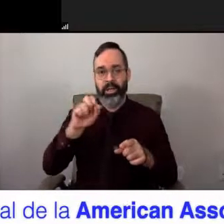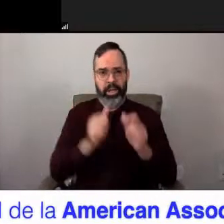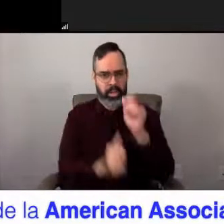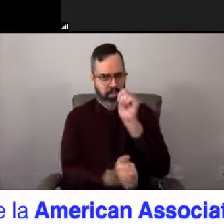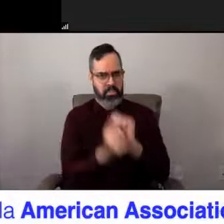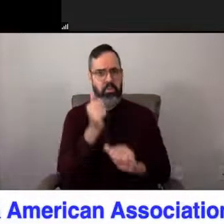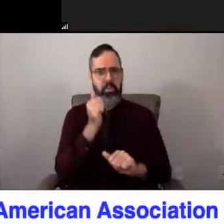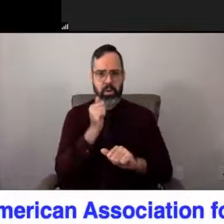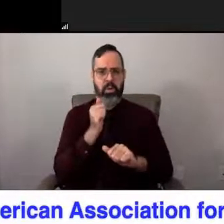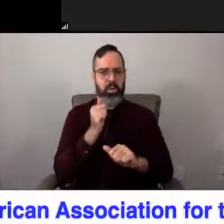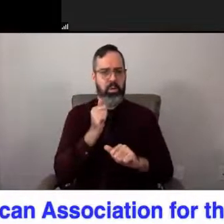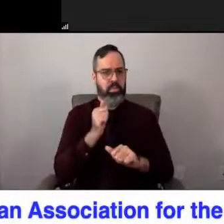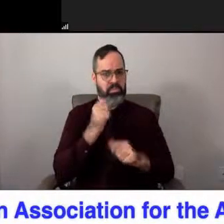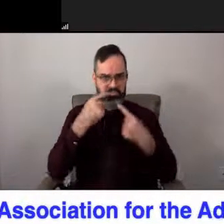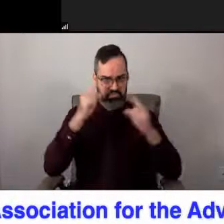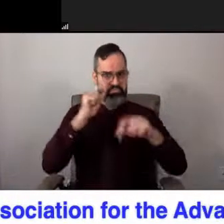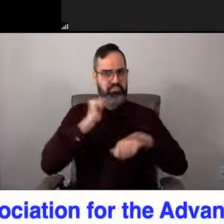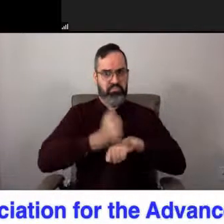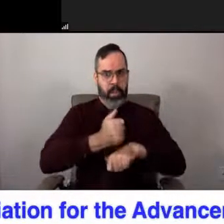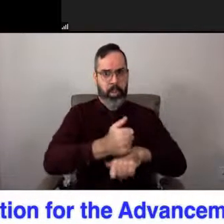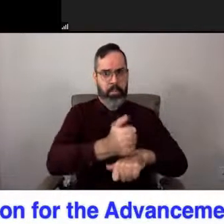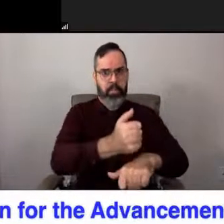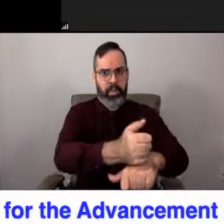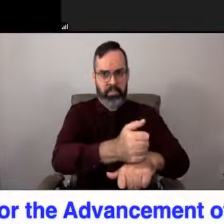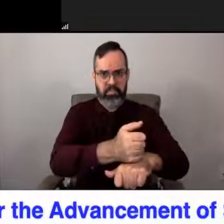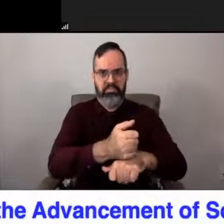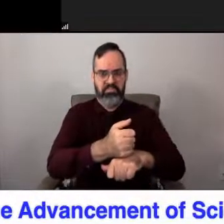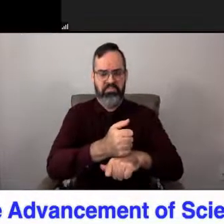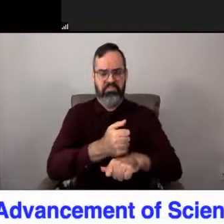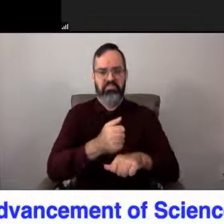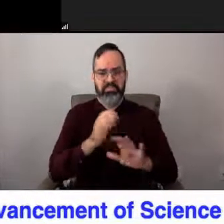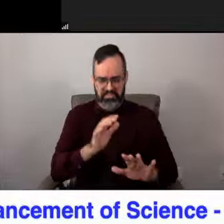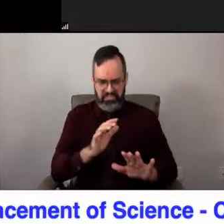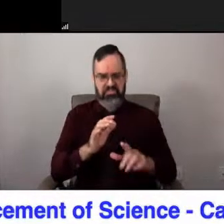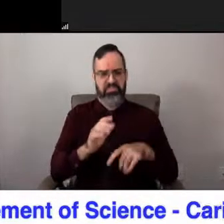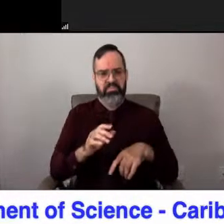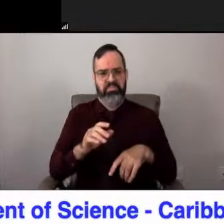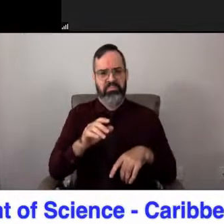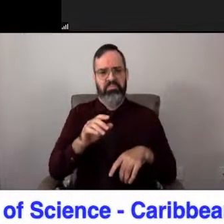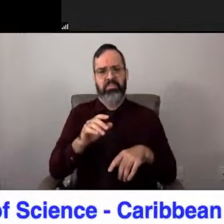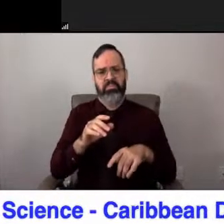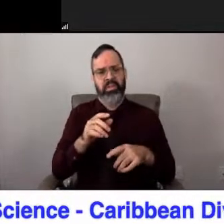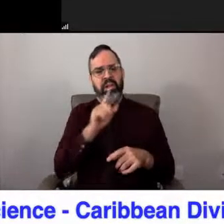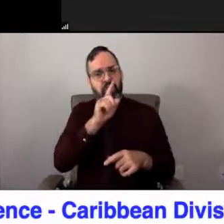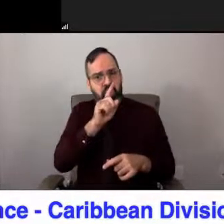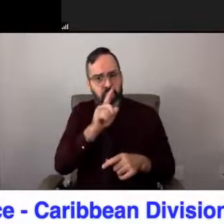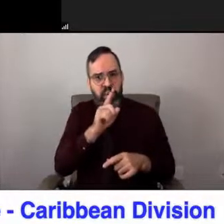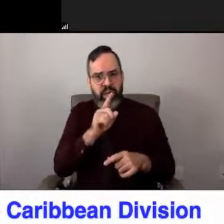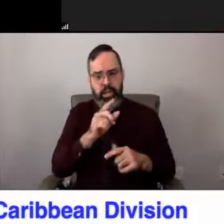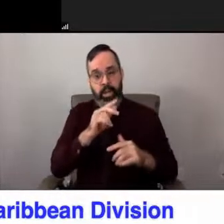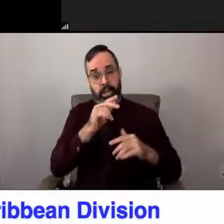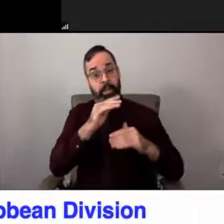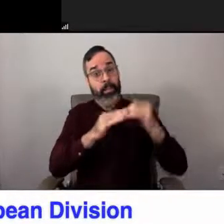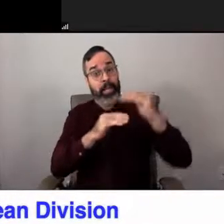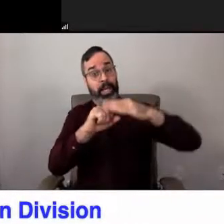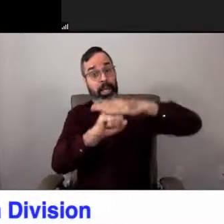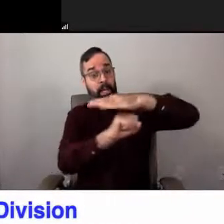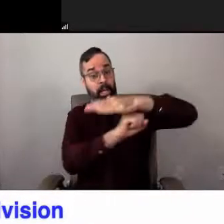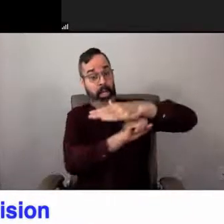being successfully implemented because they really have built on the current